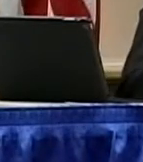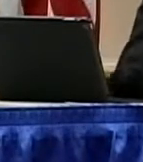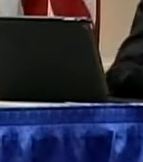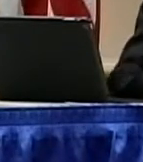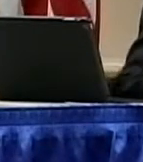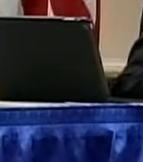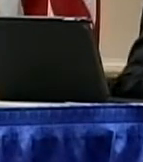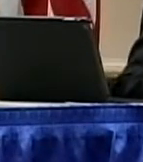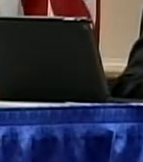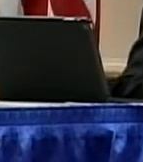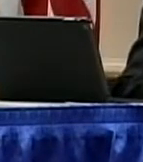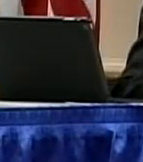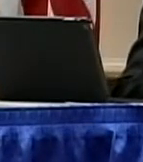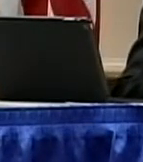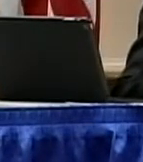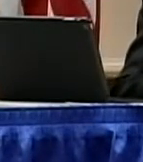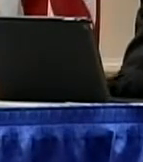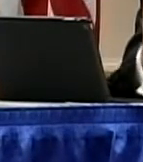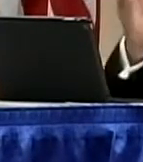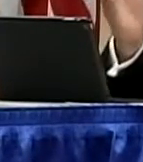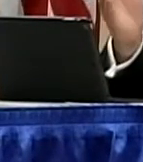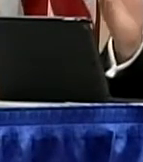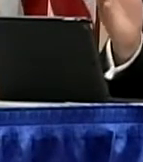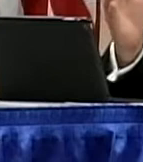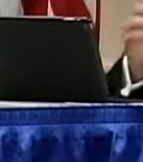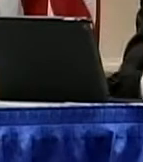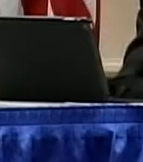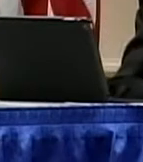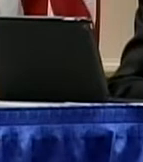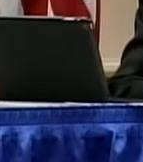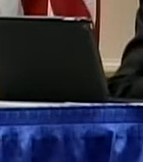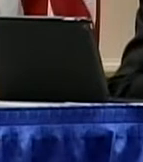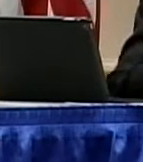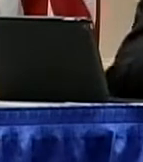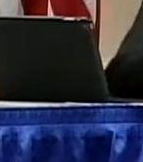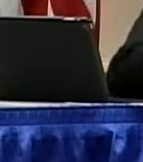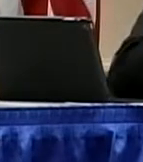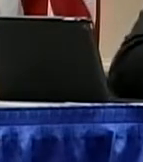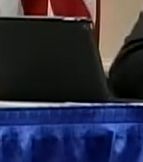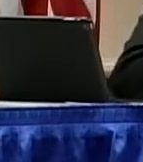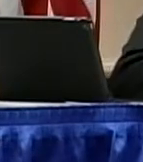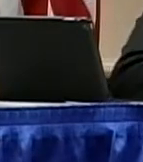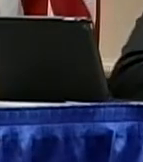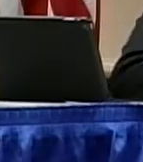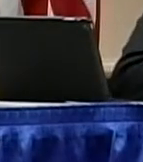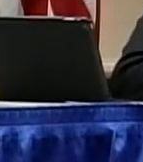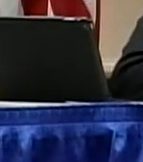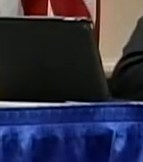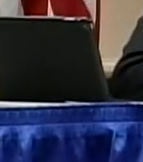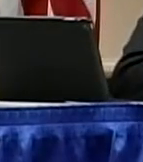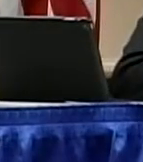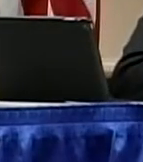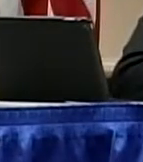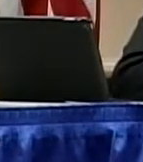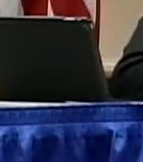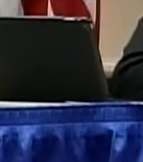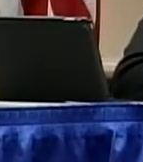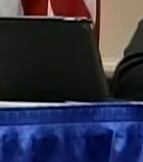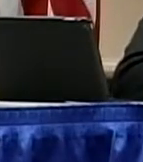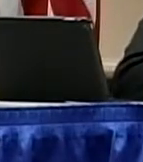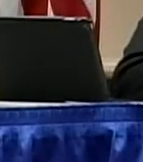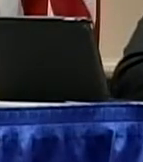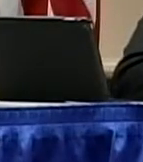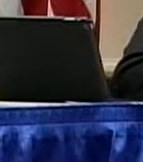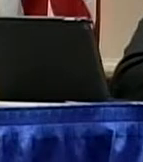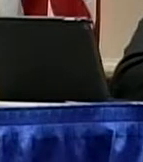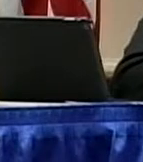here. But I do want to note that in our open forum, and I talked about it earlier, members of the audience may address the board about